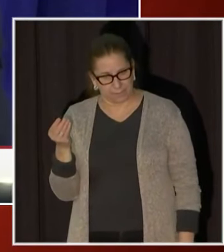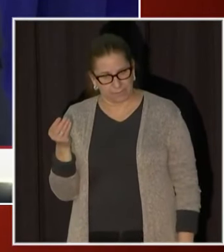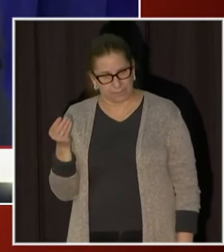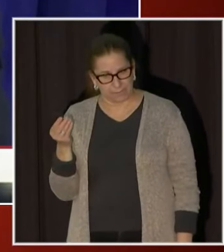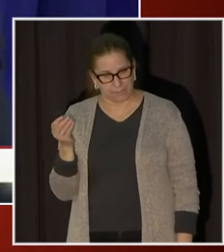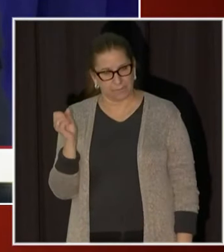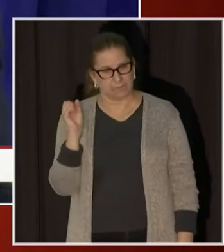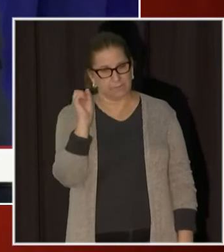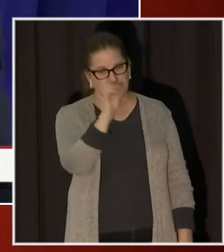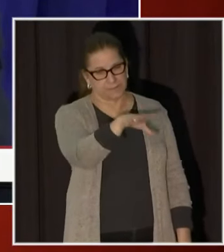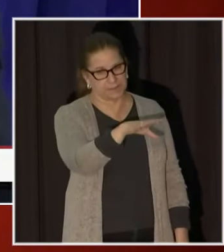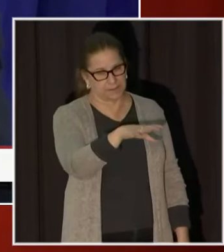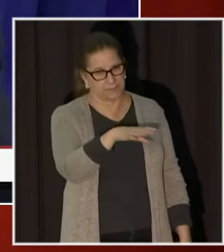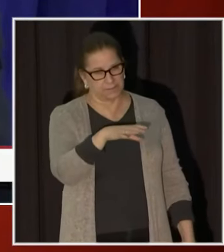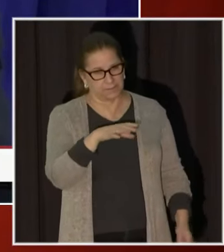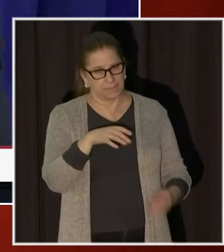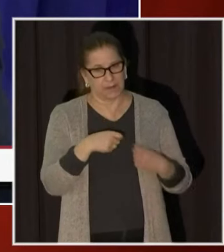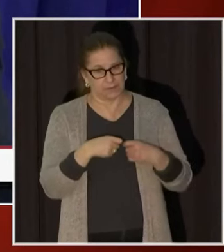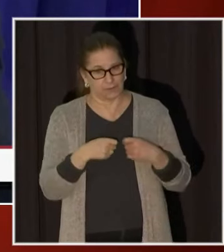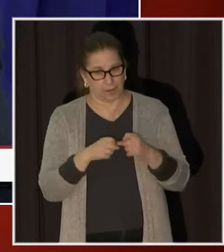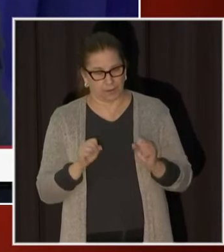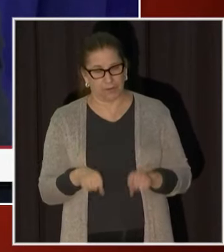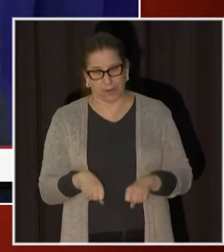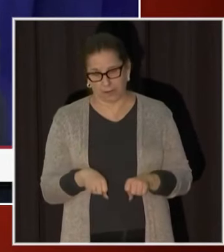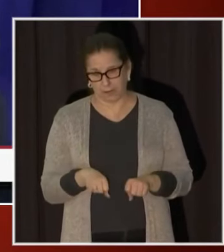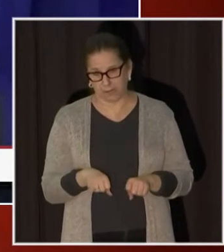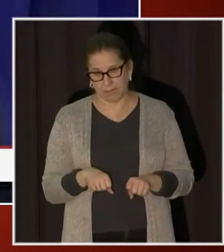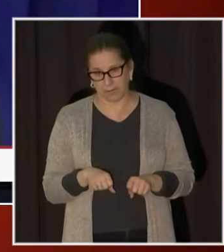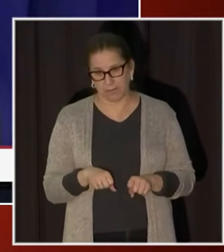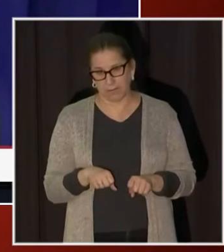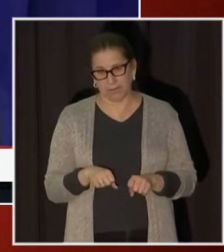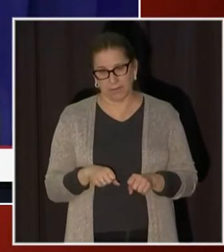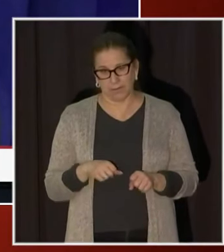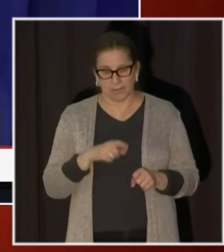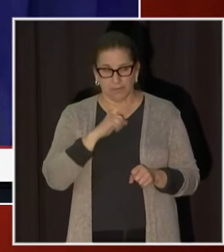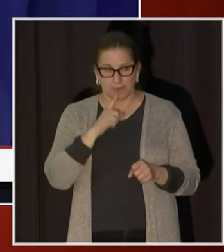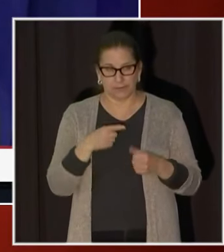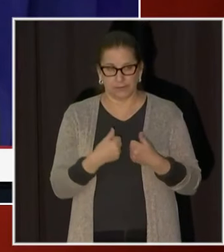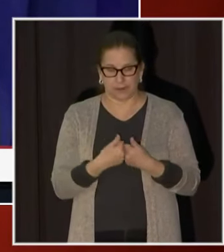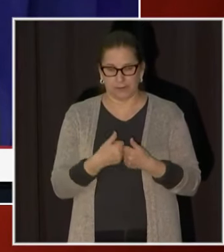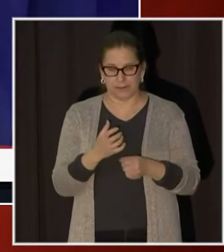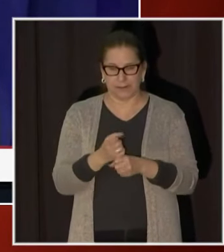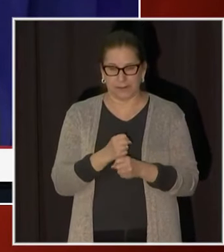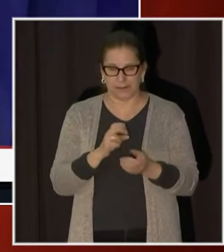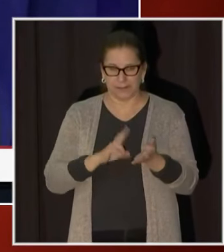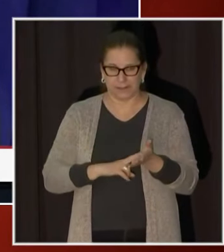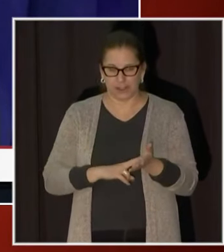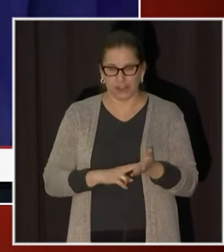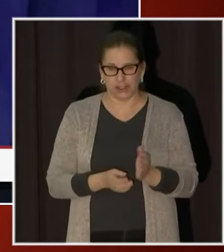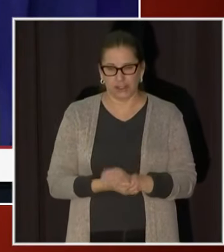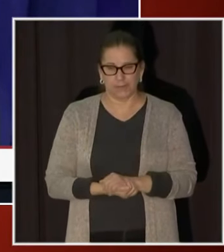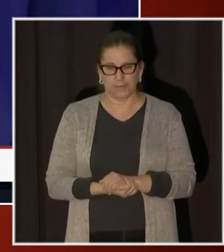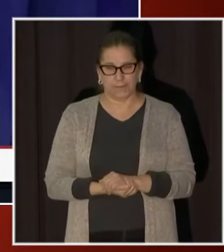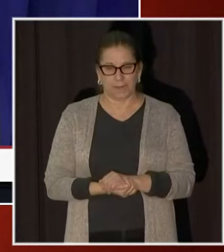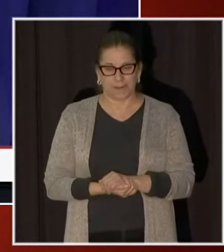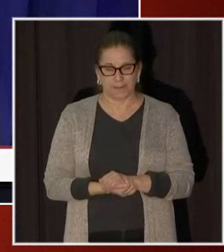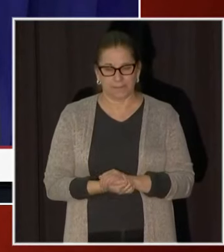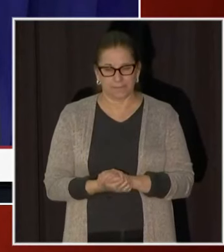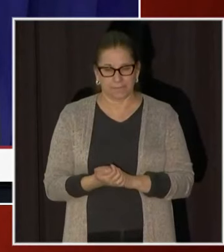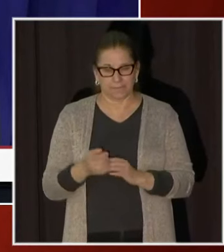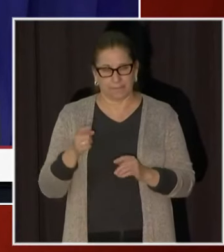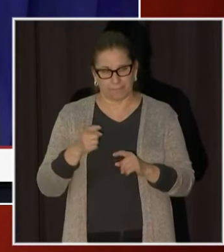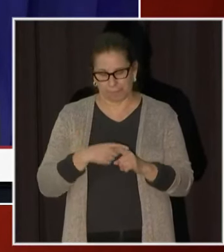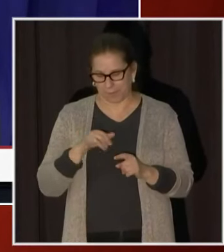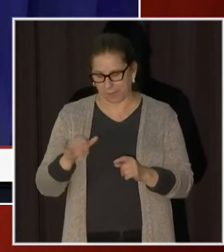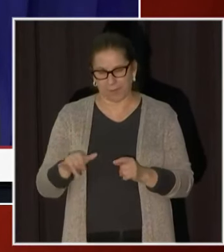transmitted electronically? So in case if there's a challenge to the signatures, that the original copy of signature would